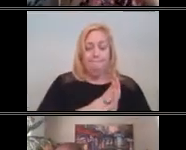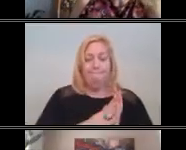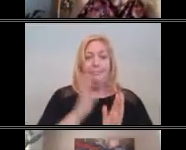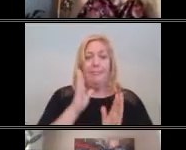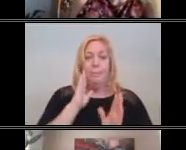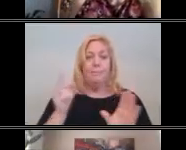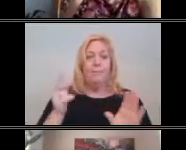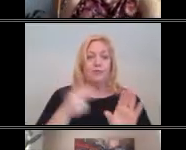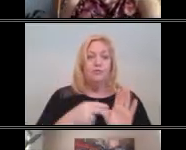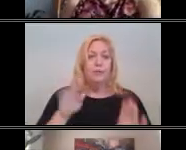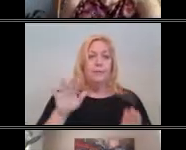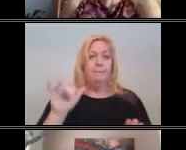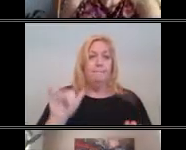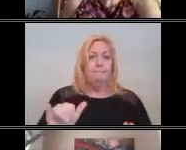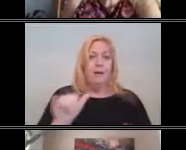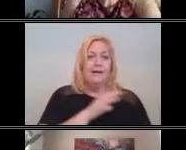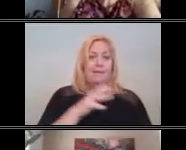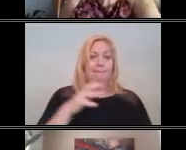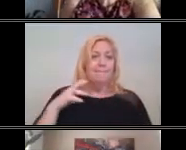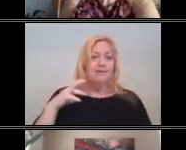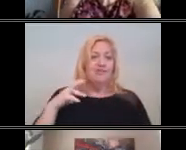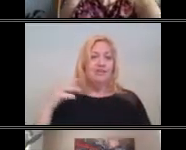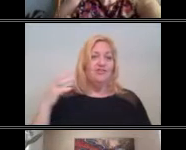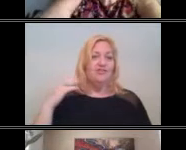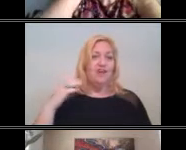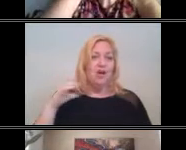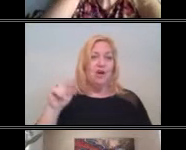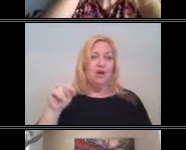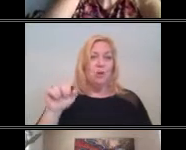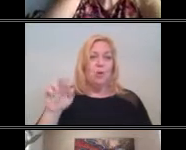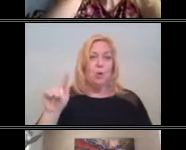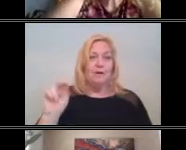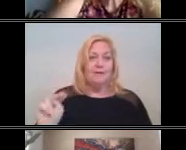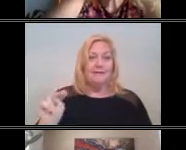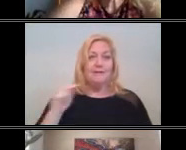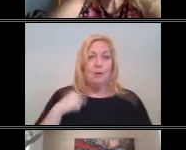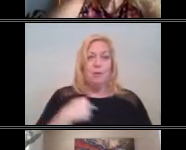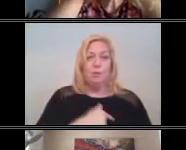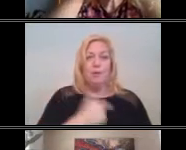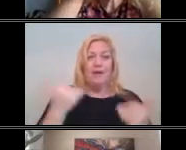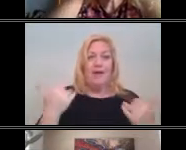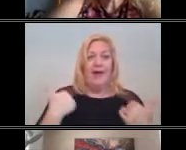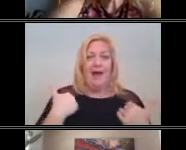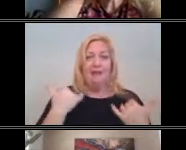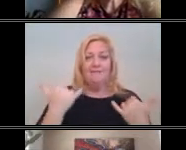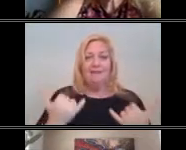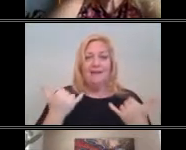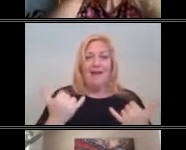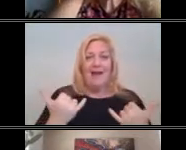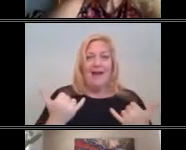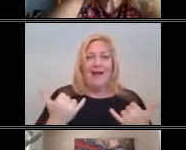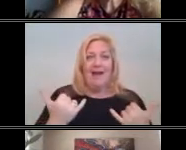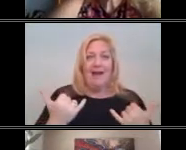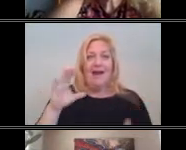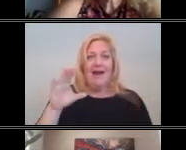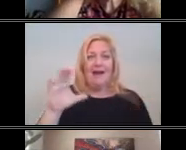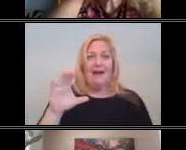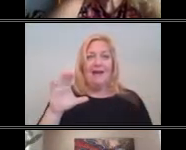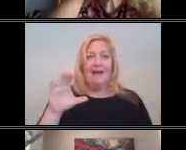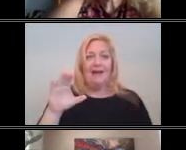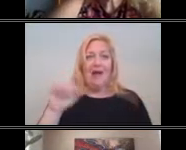by Commission Chair Norton. But we currently have Jeannie Ward-Waller, Caltrans Deputy Director